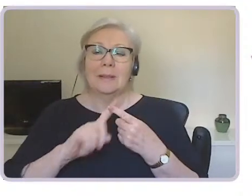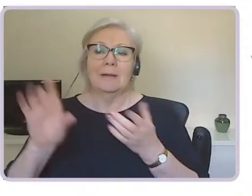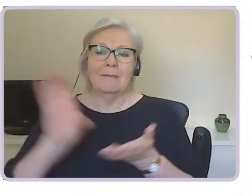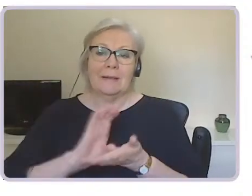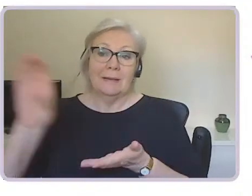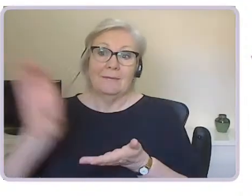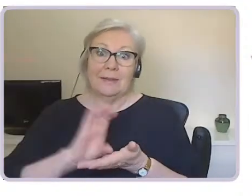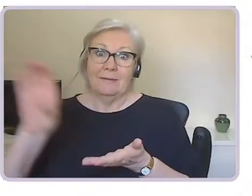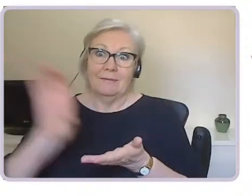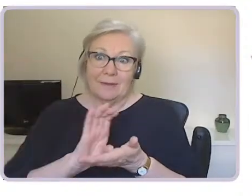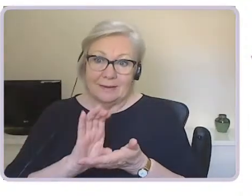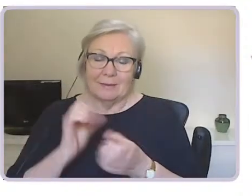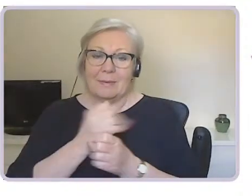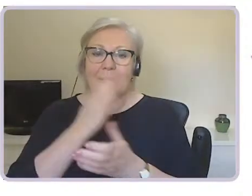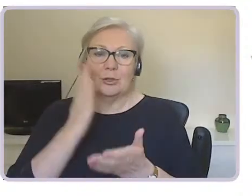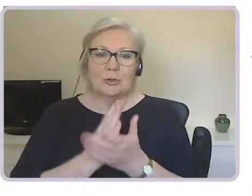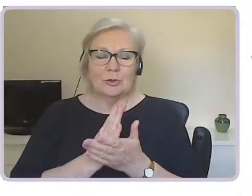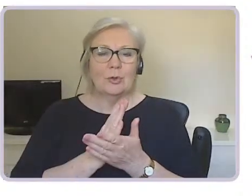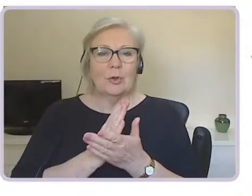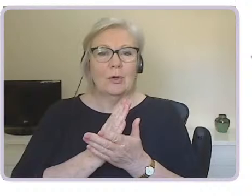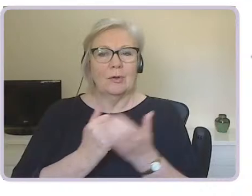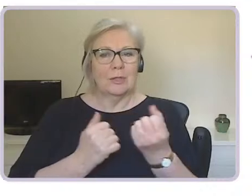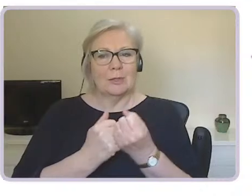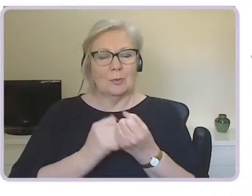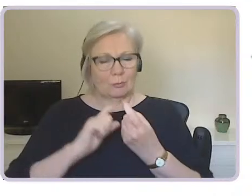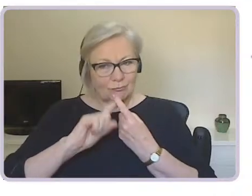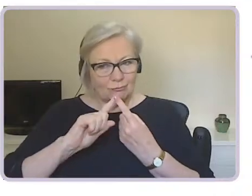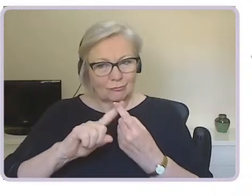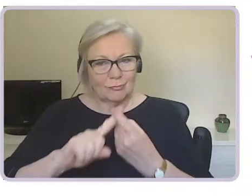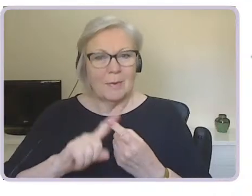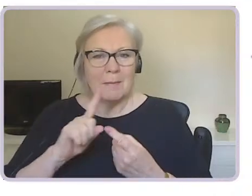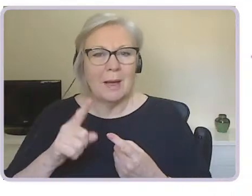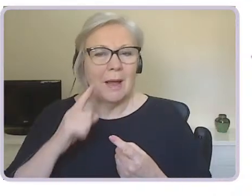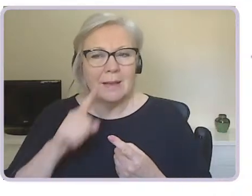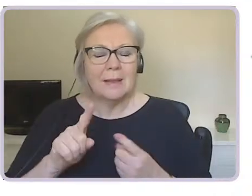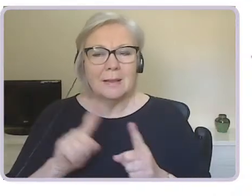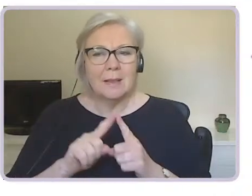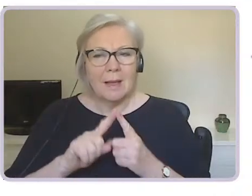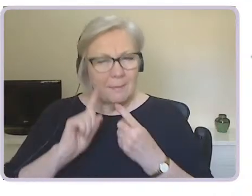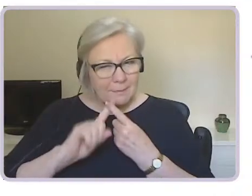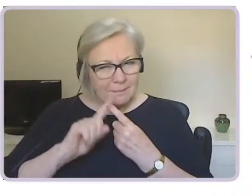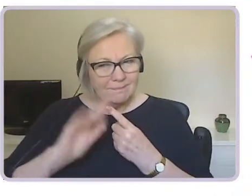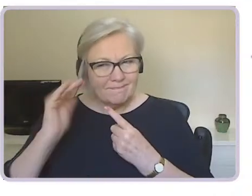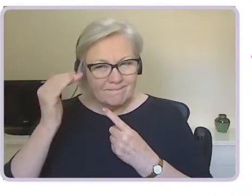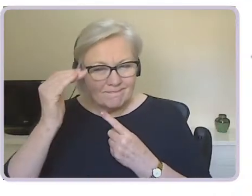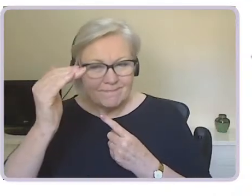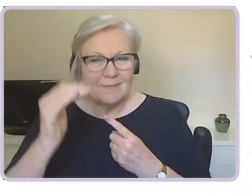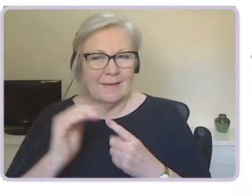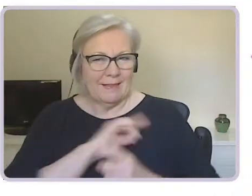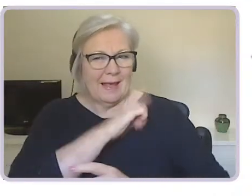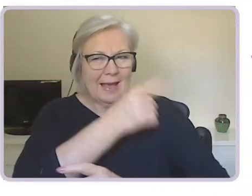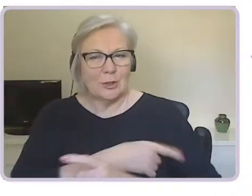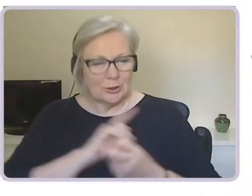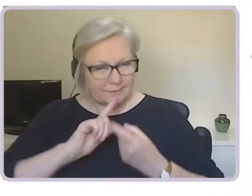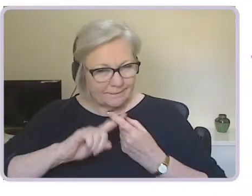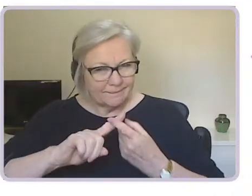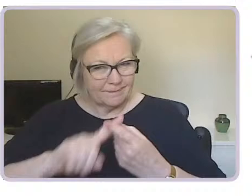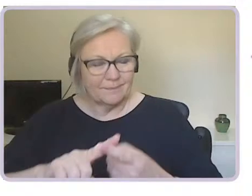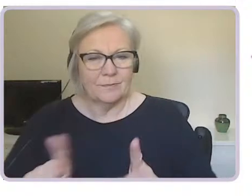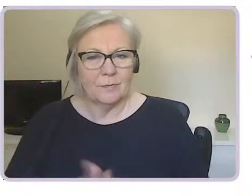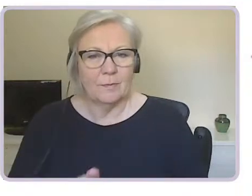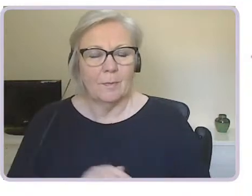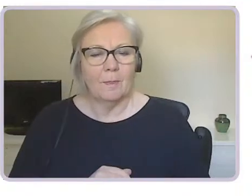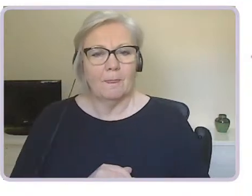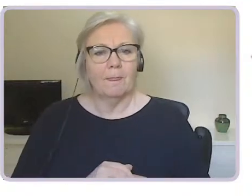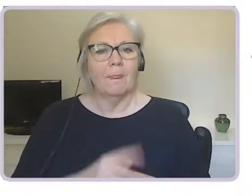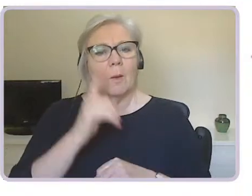for organizations. But I really think that it is that kind of persistence and that energy. And I do, the one thing I will